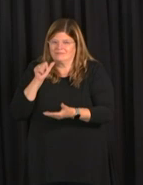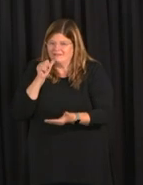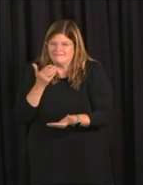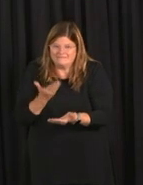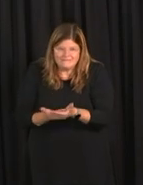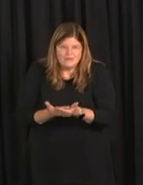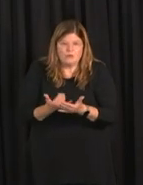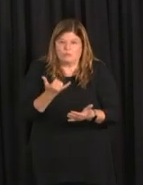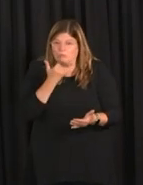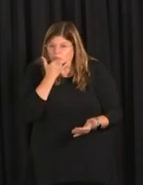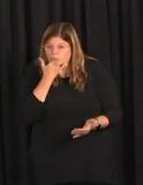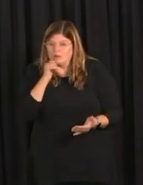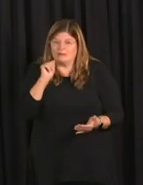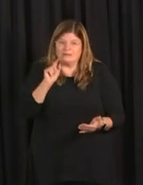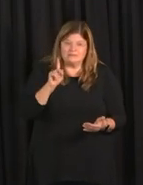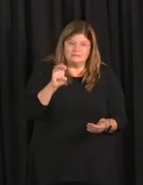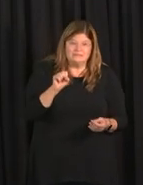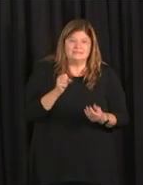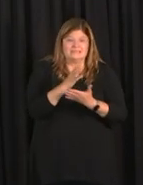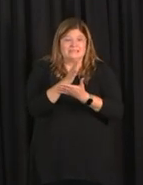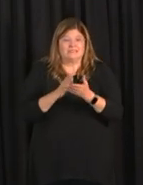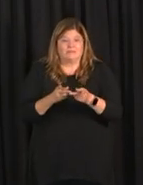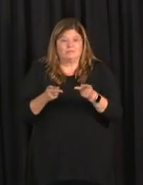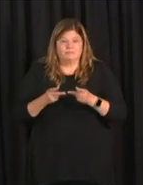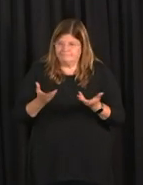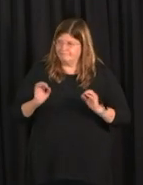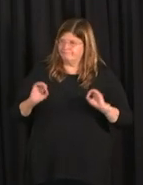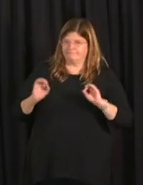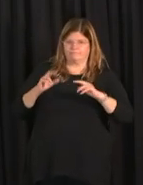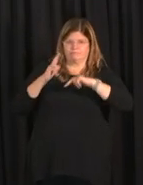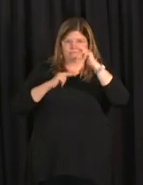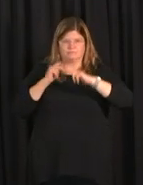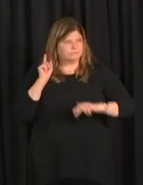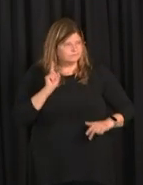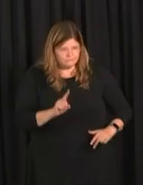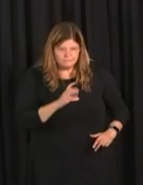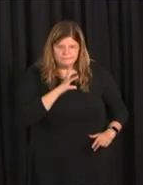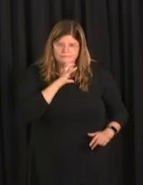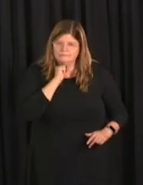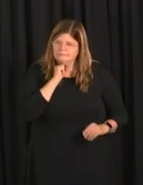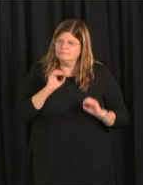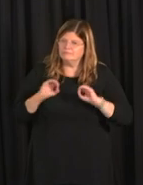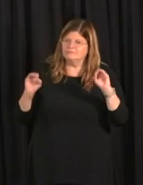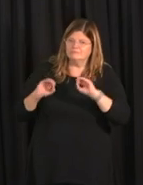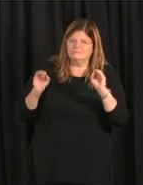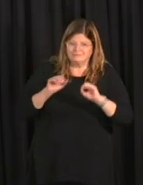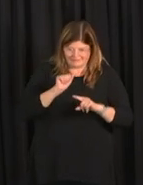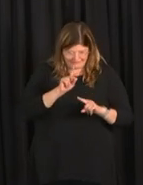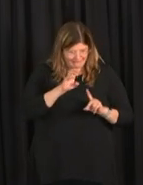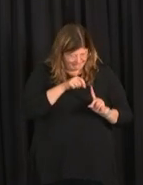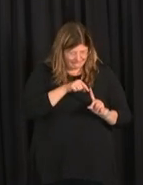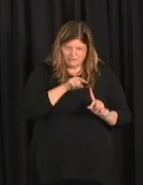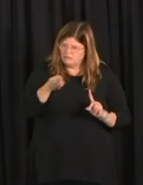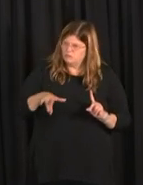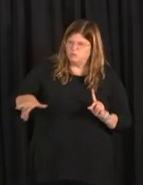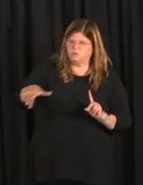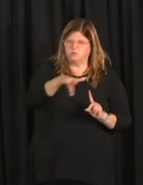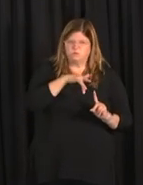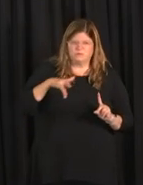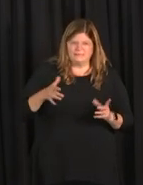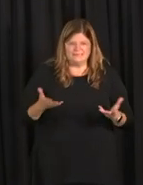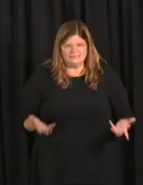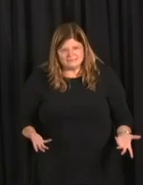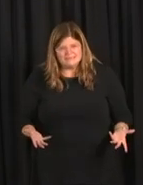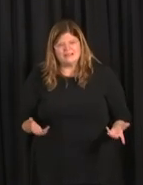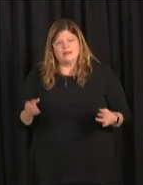wrong addresses. Some places there is no physical building or actual address, which helps again to